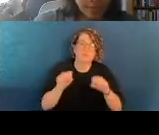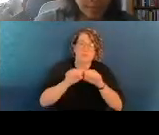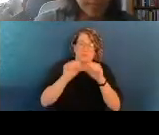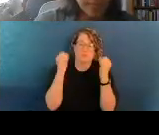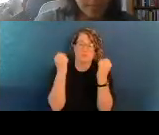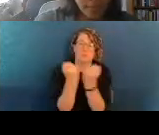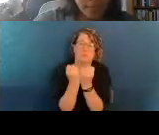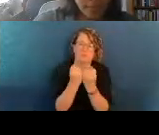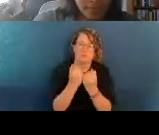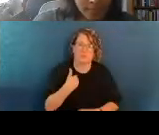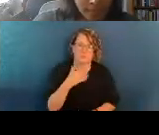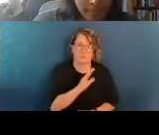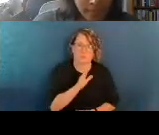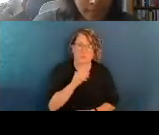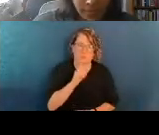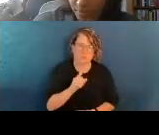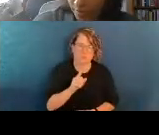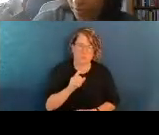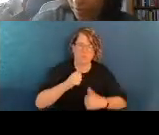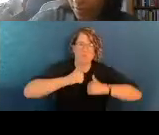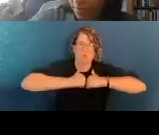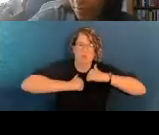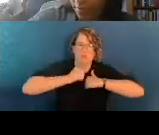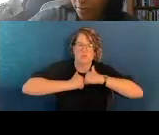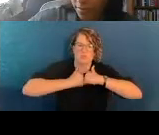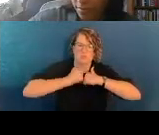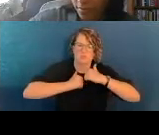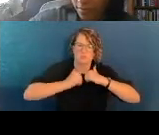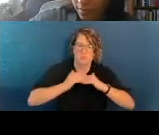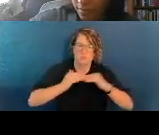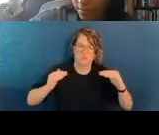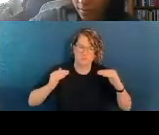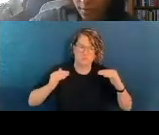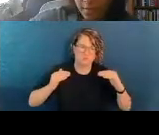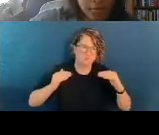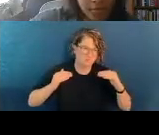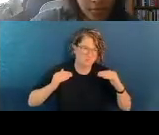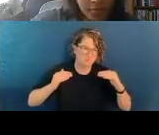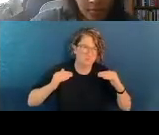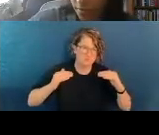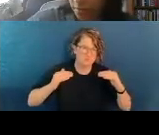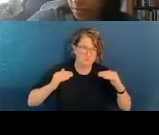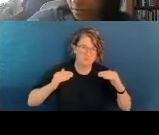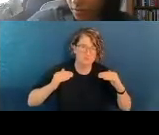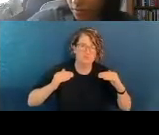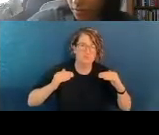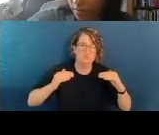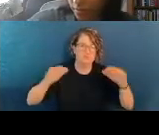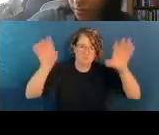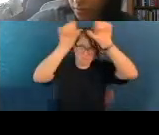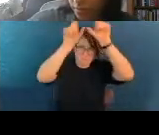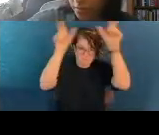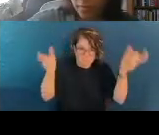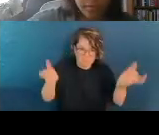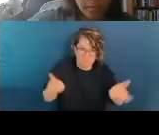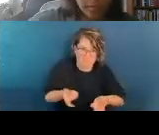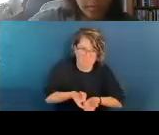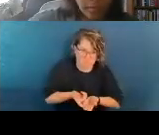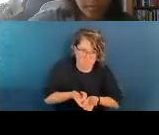by the outermost layer of the figure in the slide, such as those leading up to the emergence of a new politics